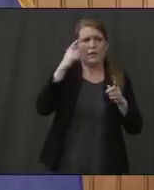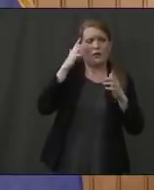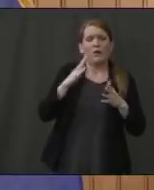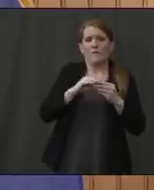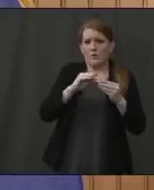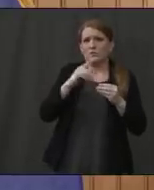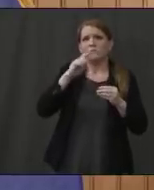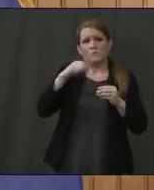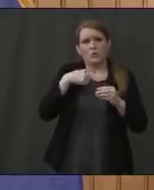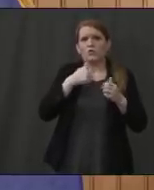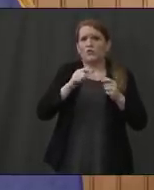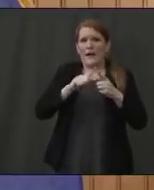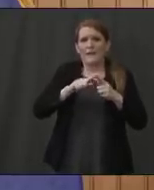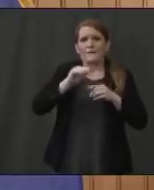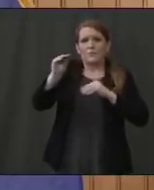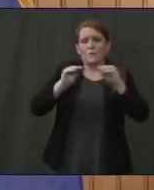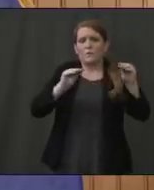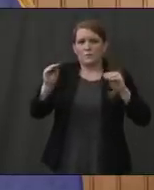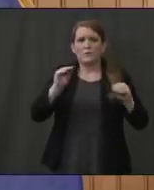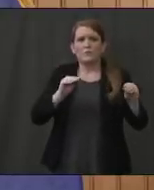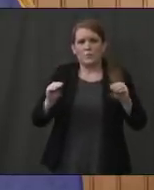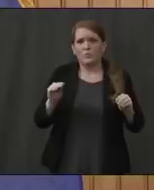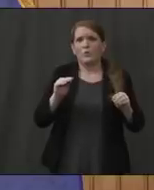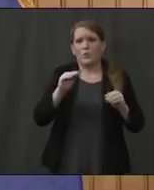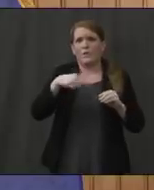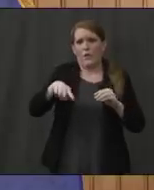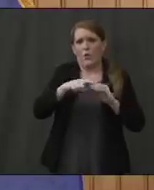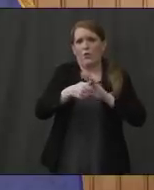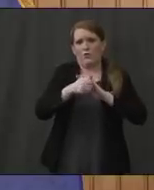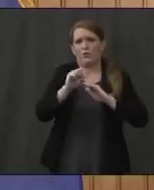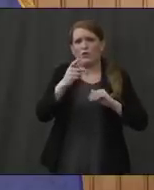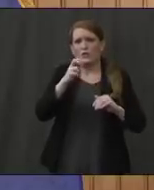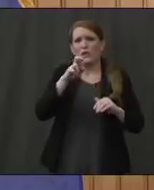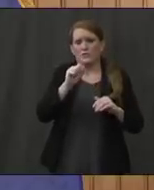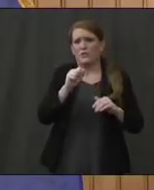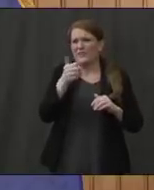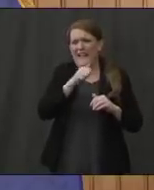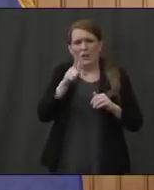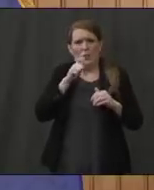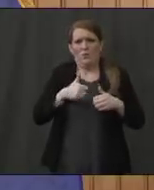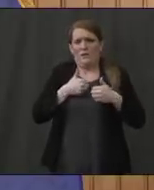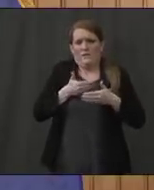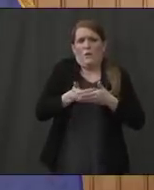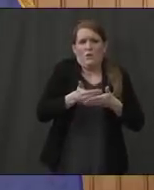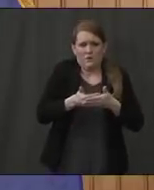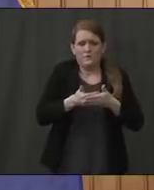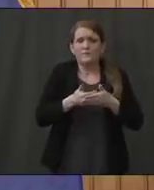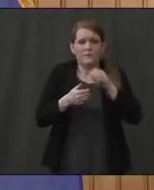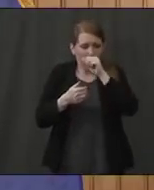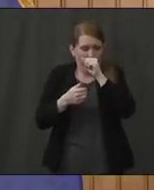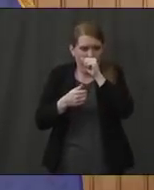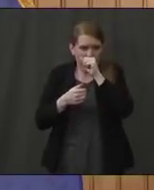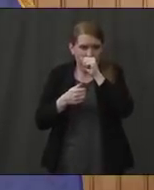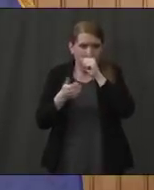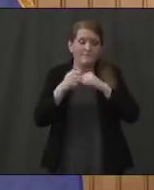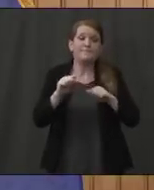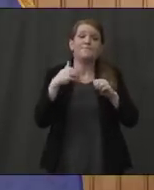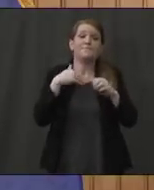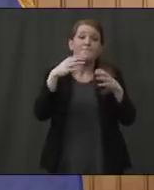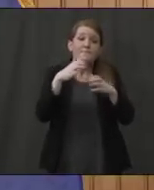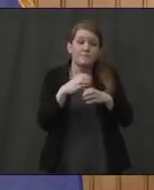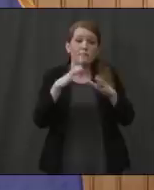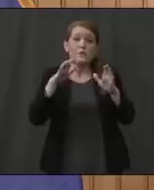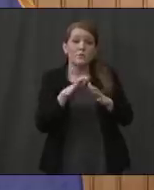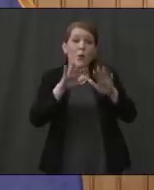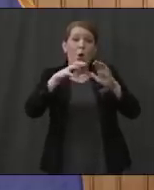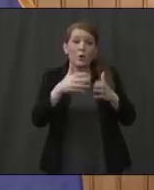shelters. Again, people living in very close proximity. We're getting them a smaller group, hotels and other